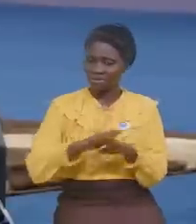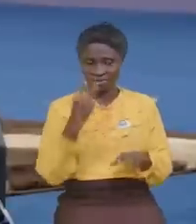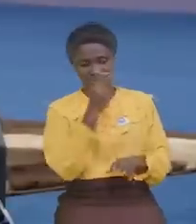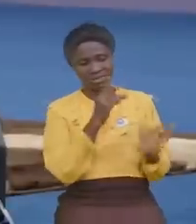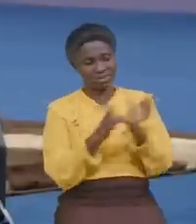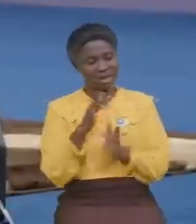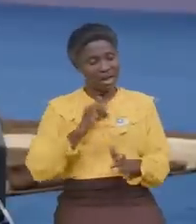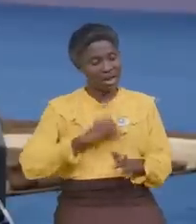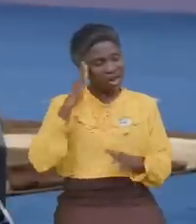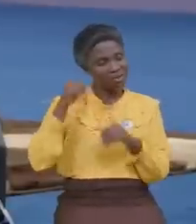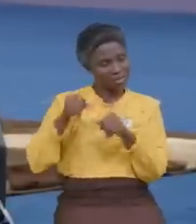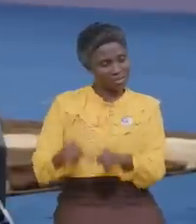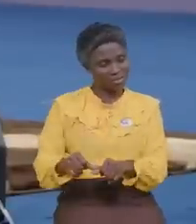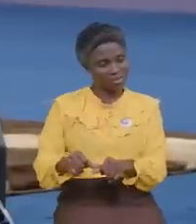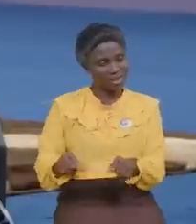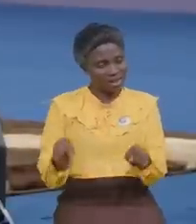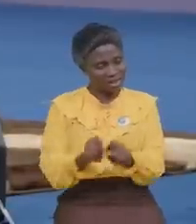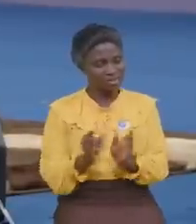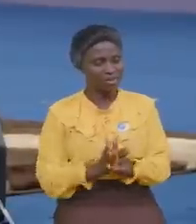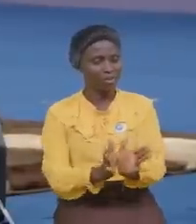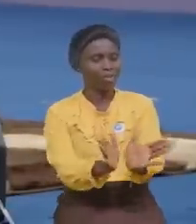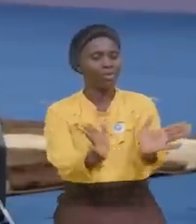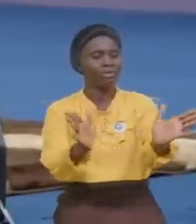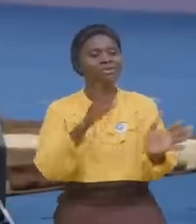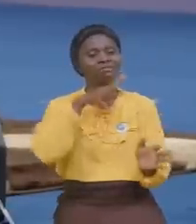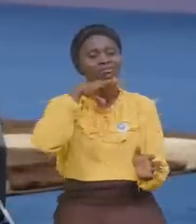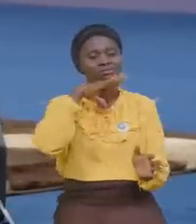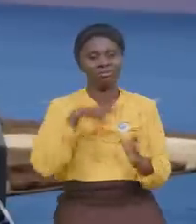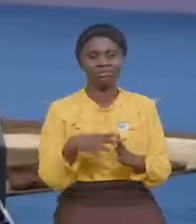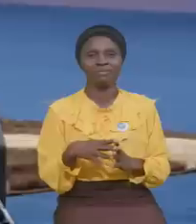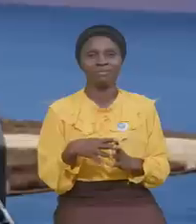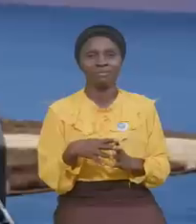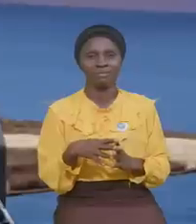remain the public can.